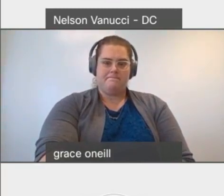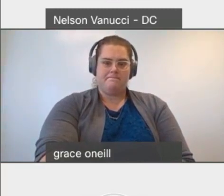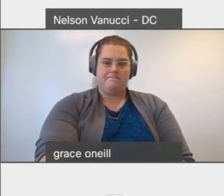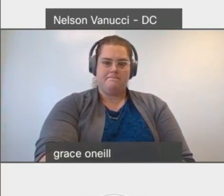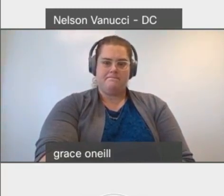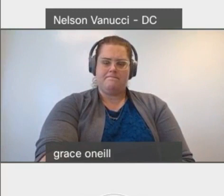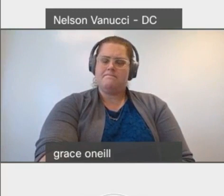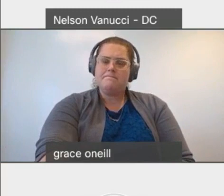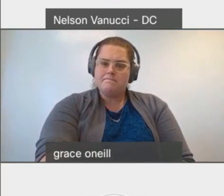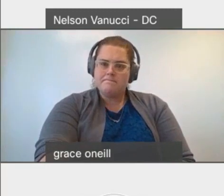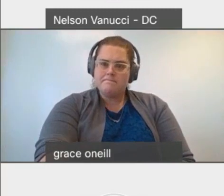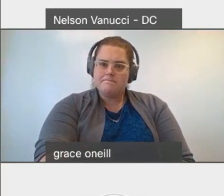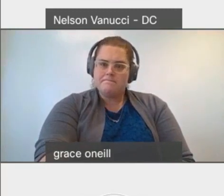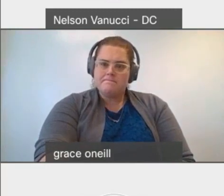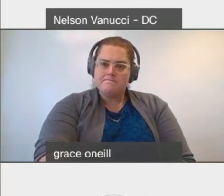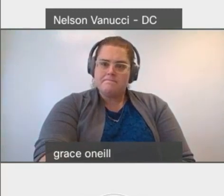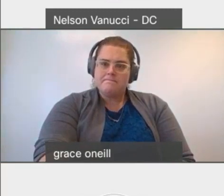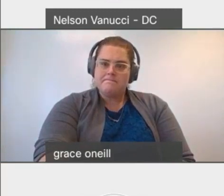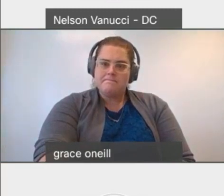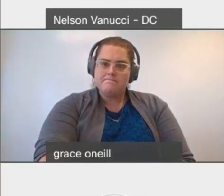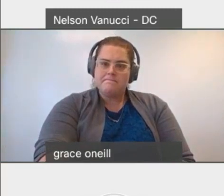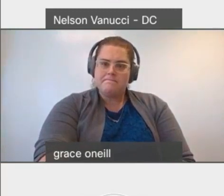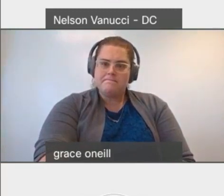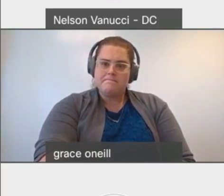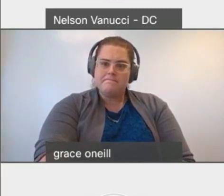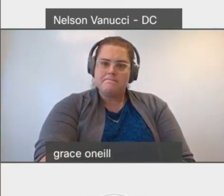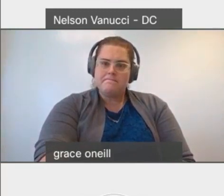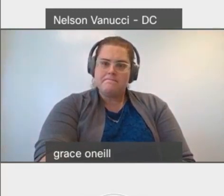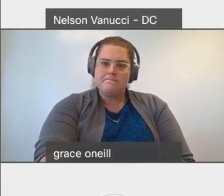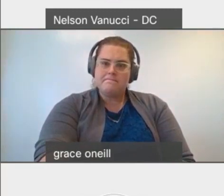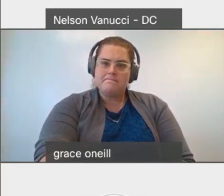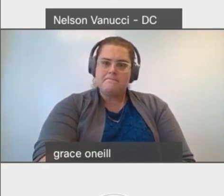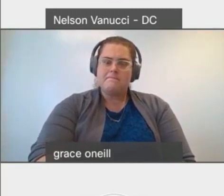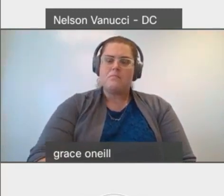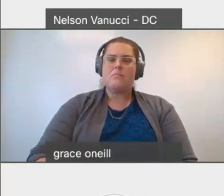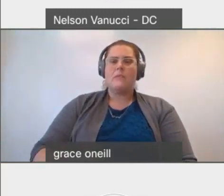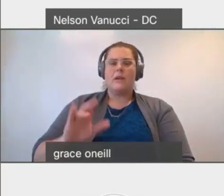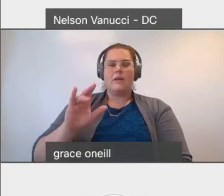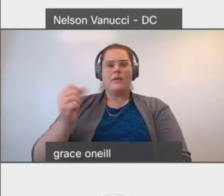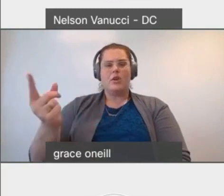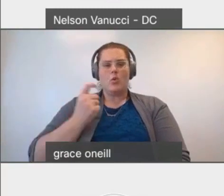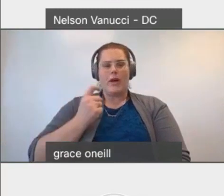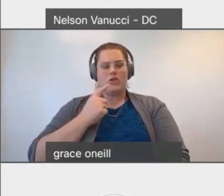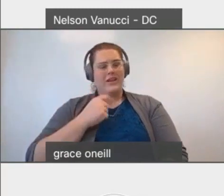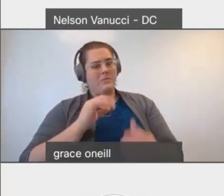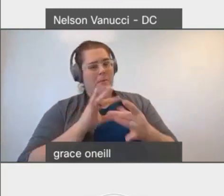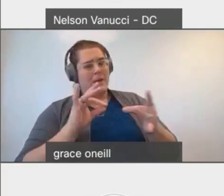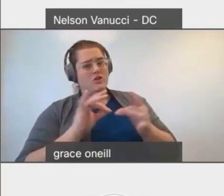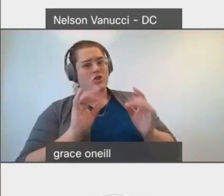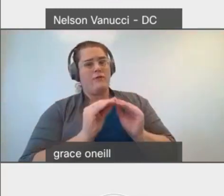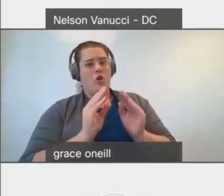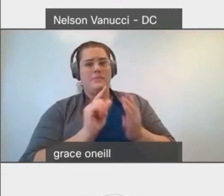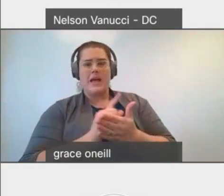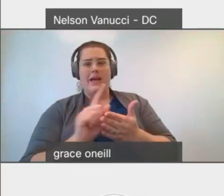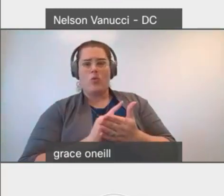Oh, it has been mentioned in these forums each week. The same issue remains. What is the status in securing